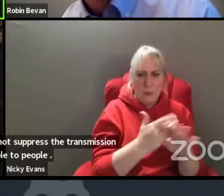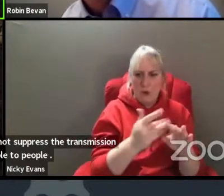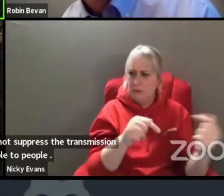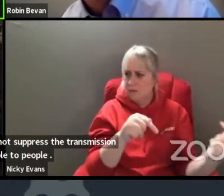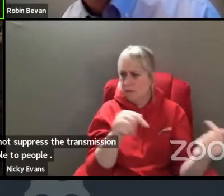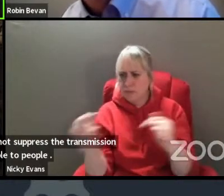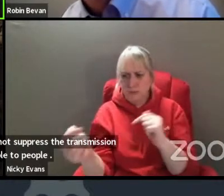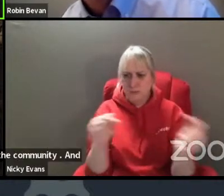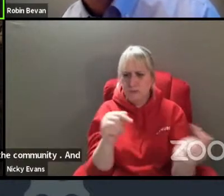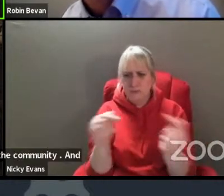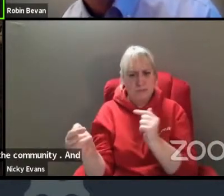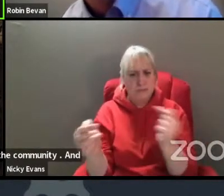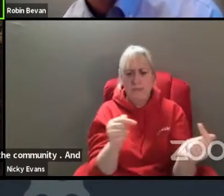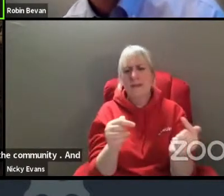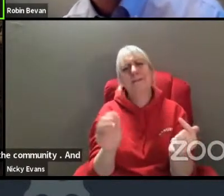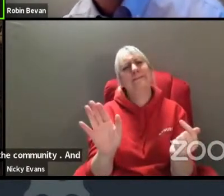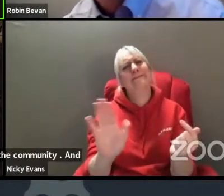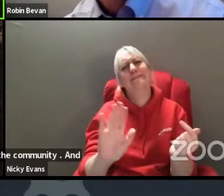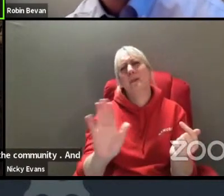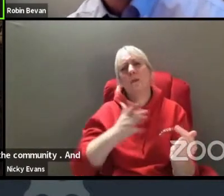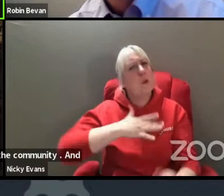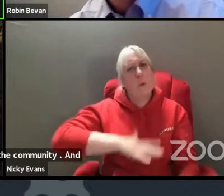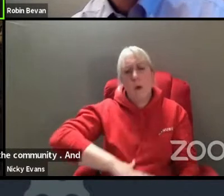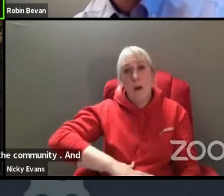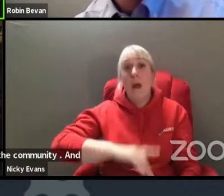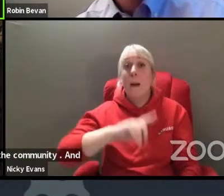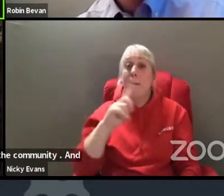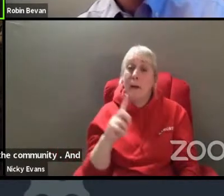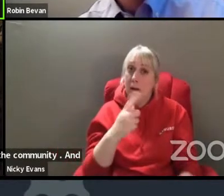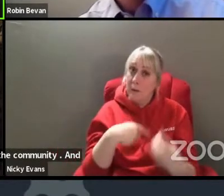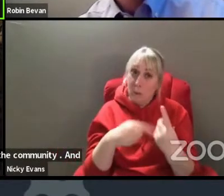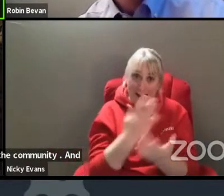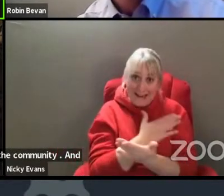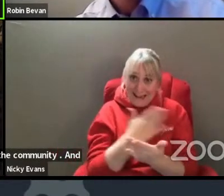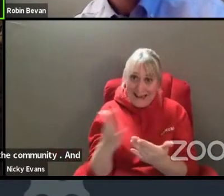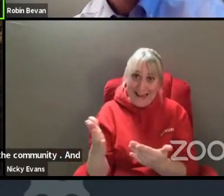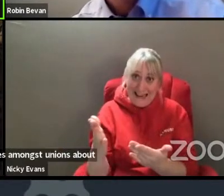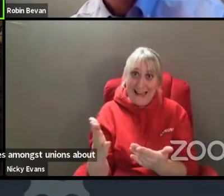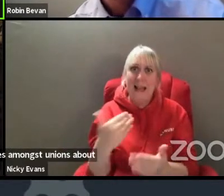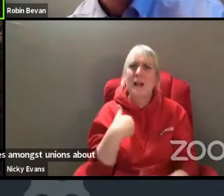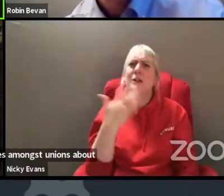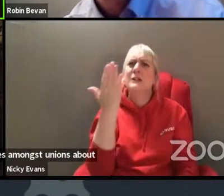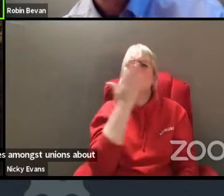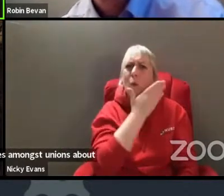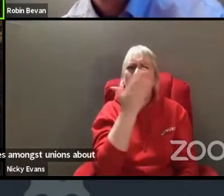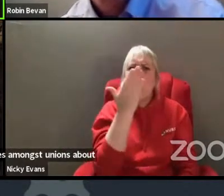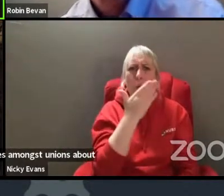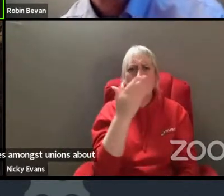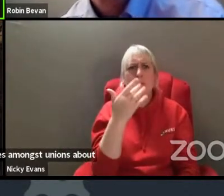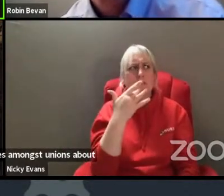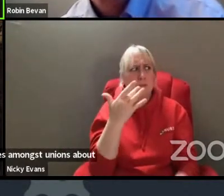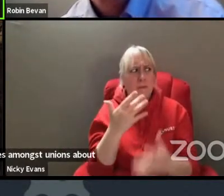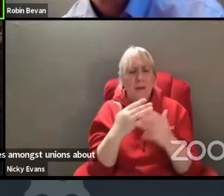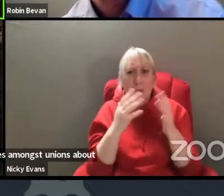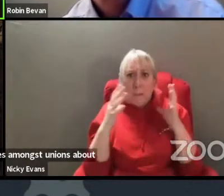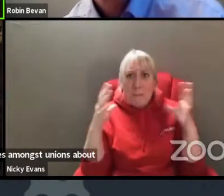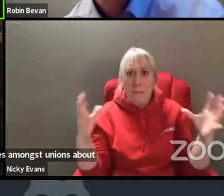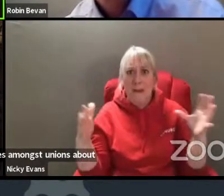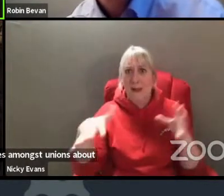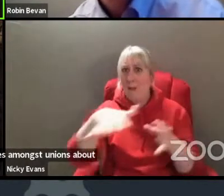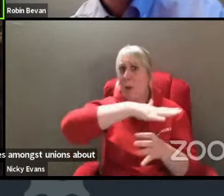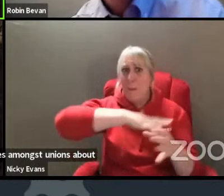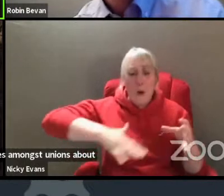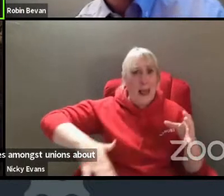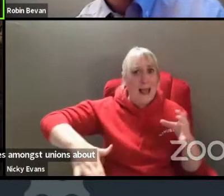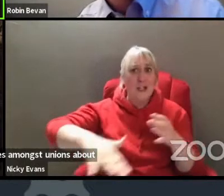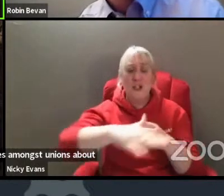are crowded places, largely filled by unvaccinated children and young people, 15% of the UK population. So